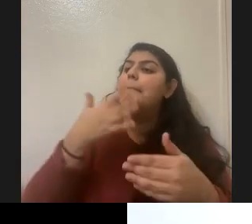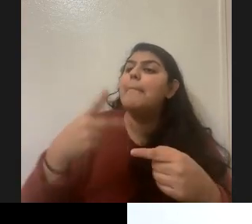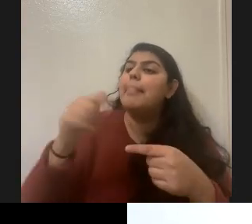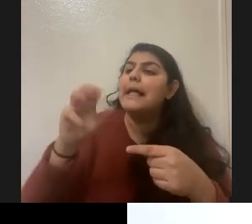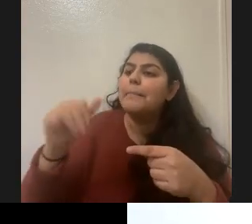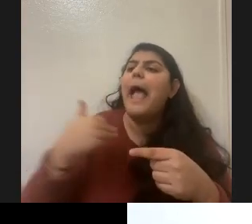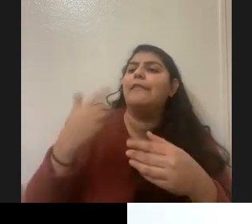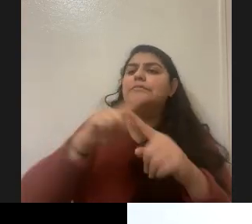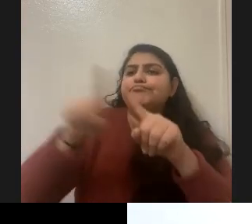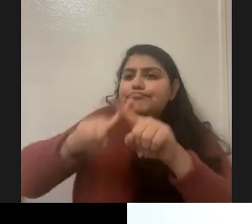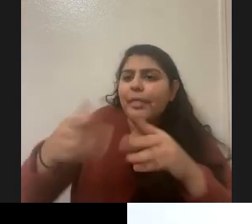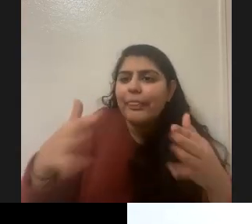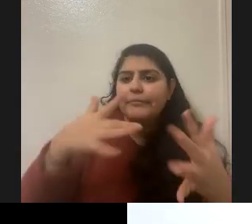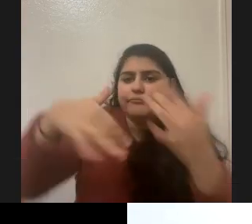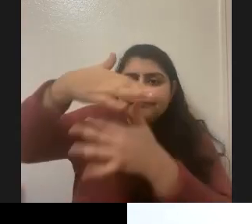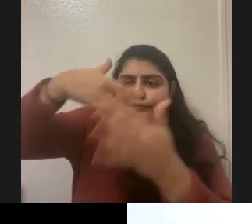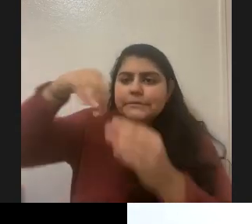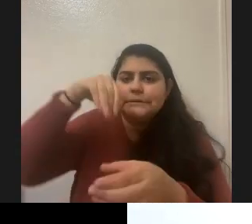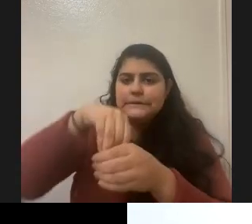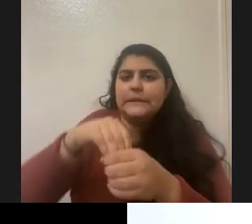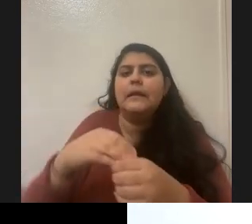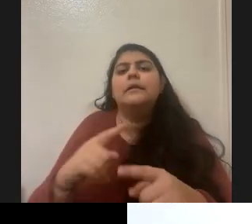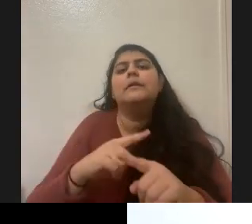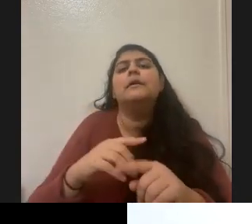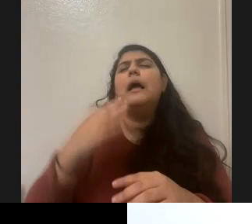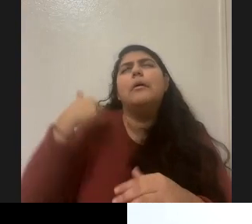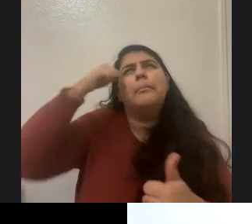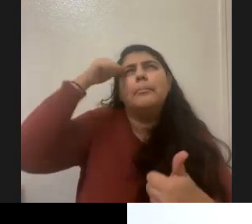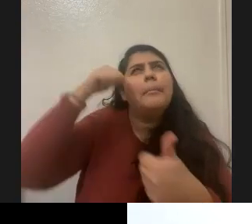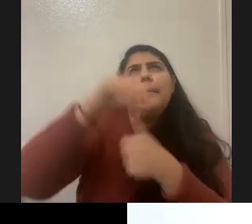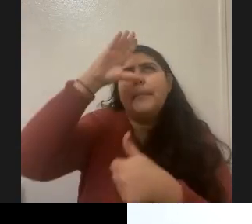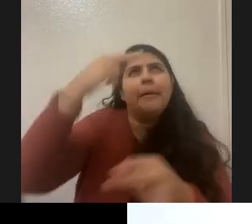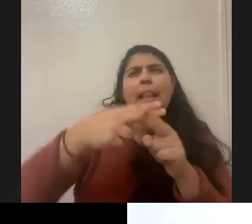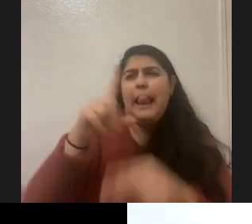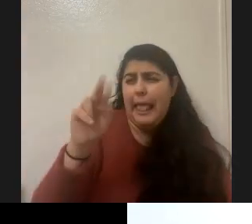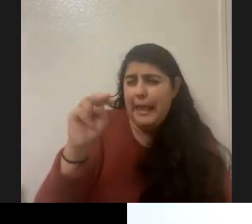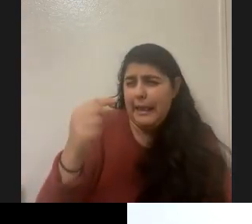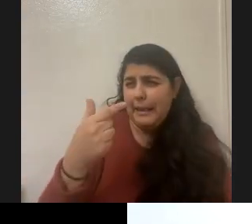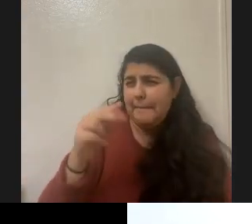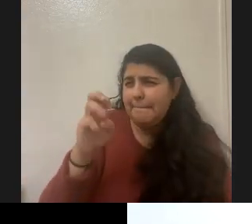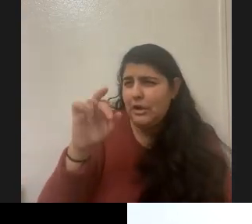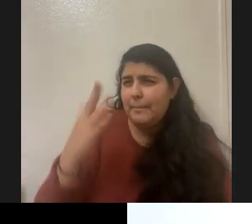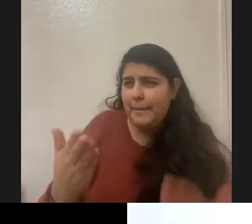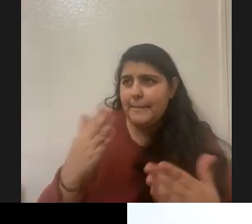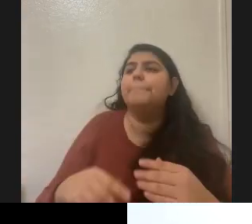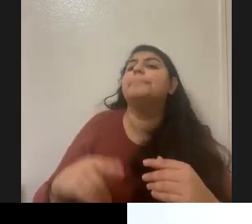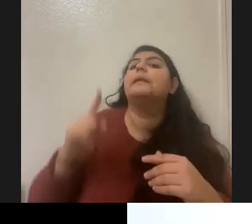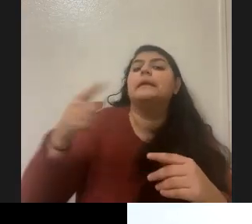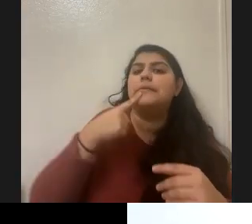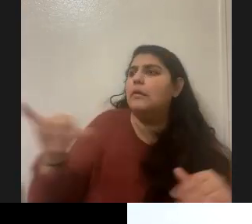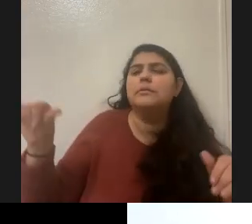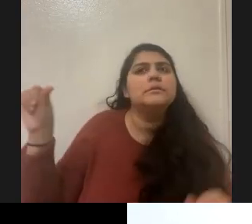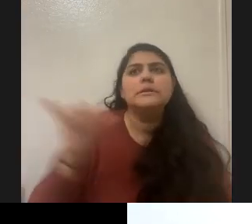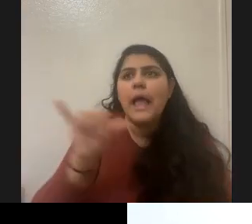floating around in it. And so that guy, I don't remember his name, it might be Langmuir, he said, this is just like our